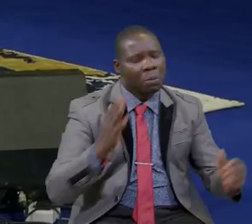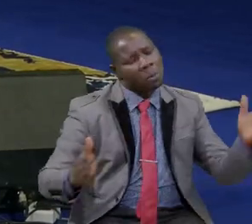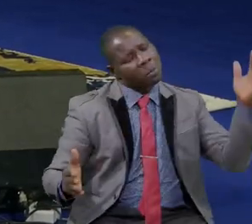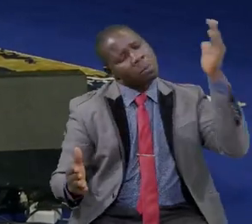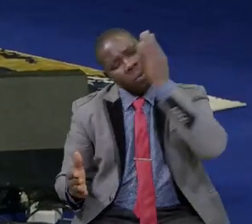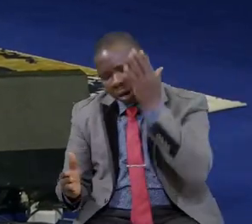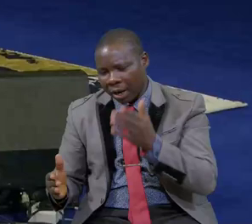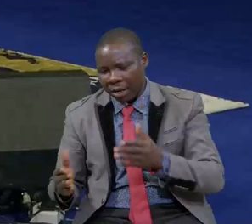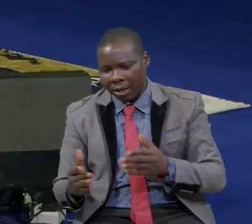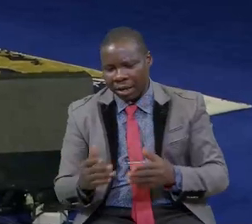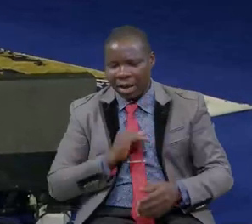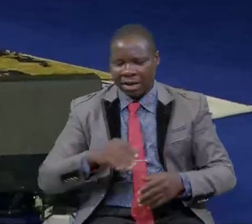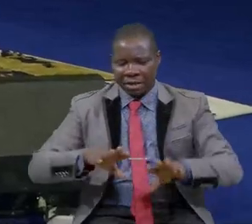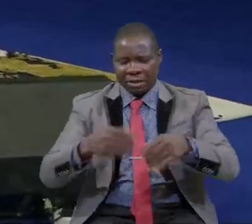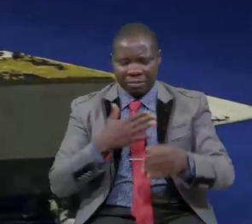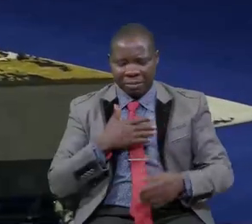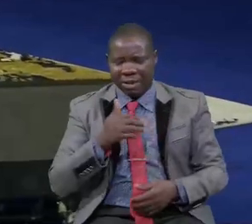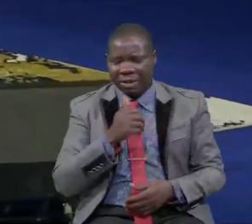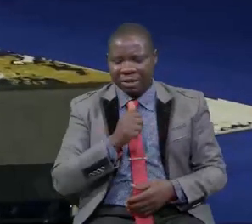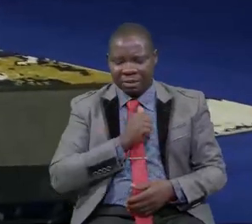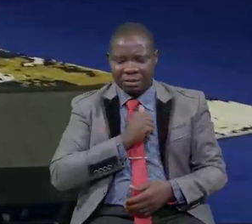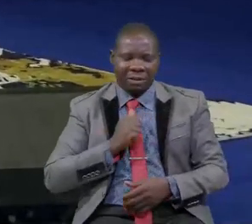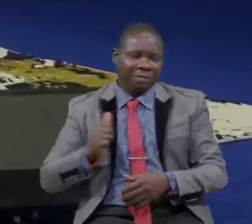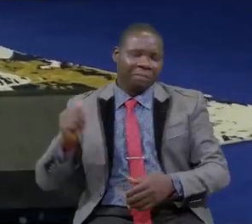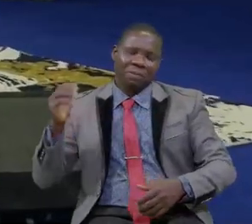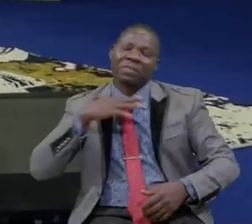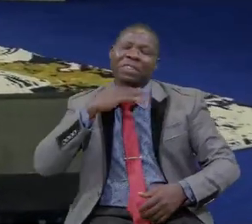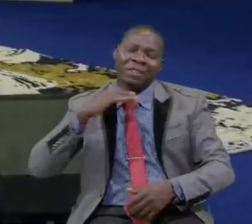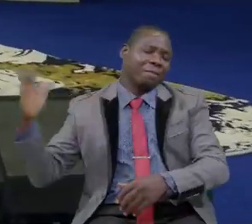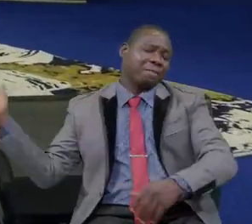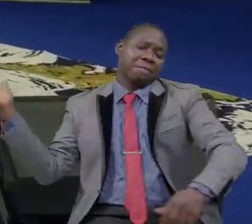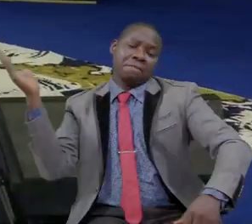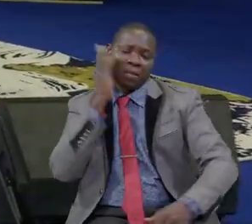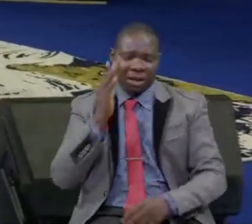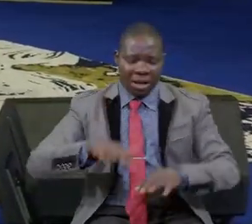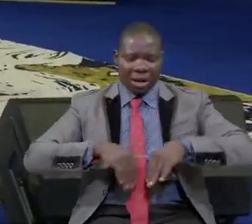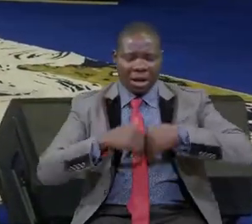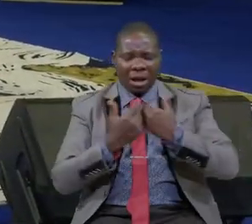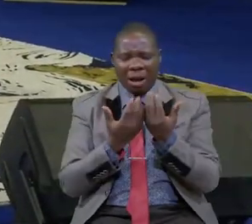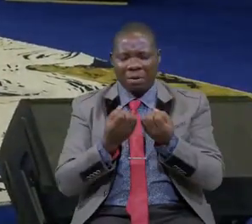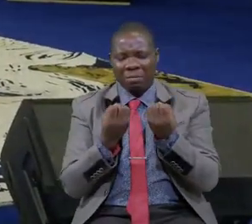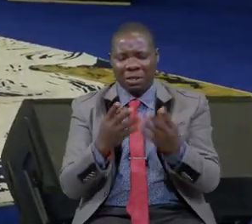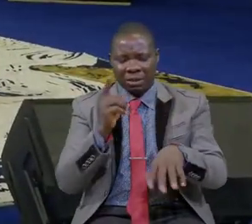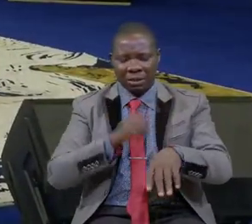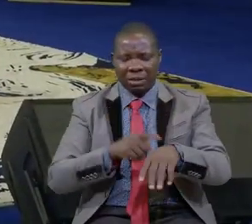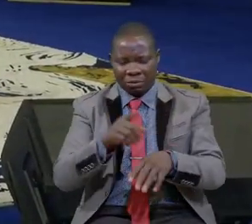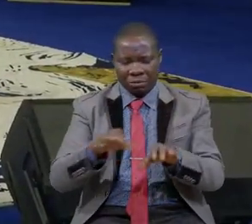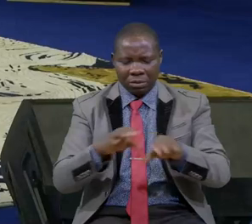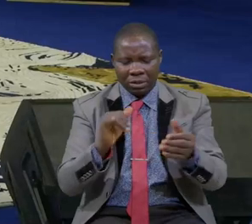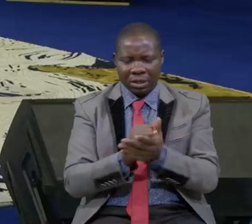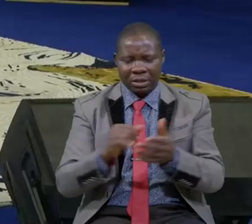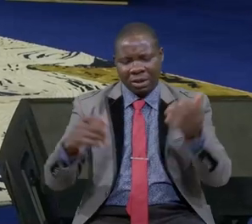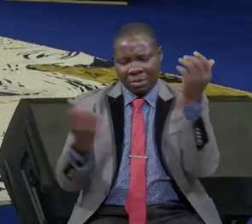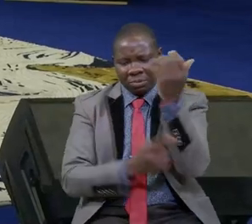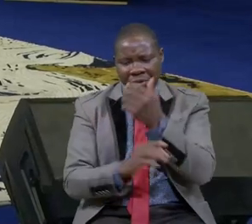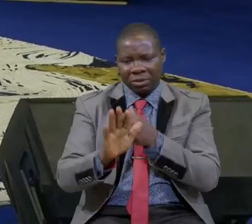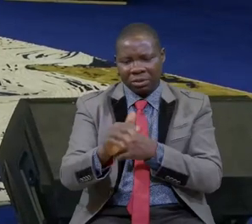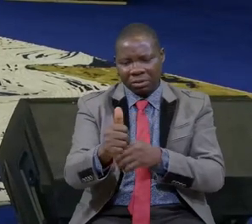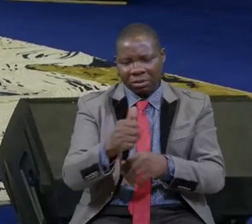a dirty slap? How many times have you done that and punished yourself, and yet you still do it